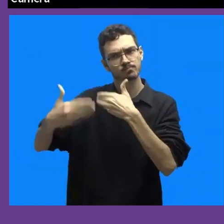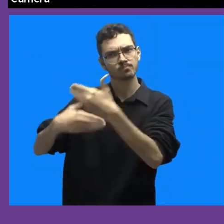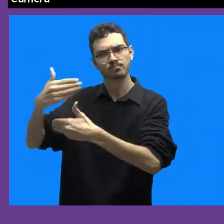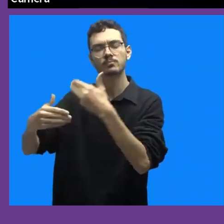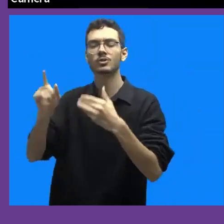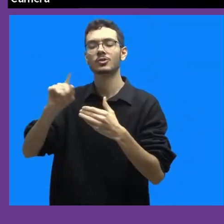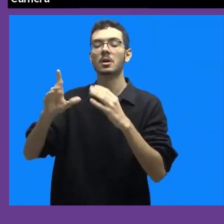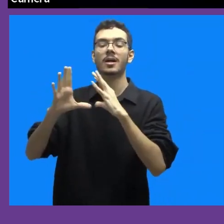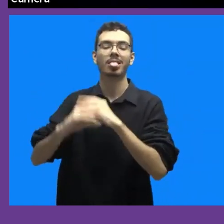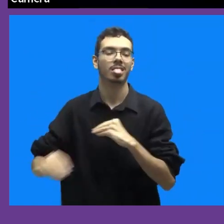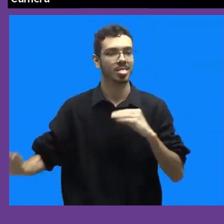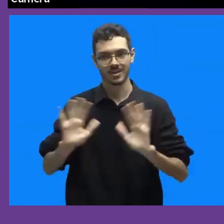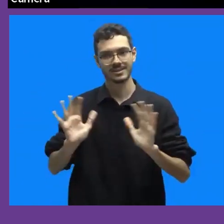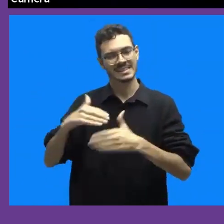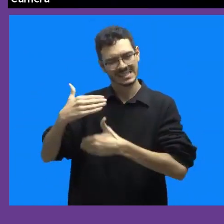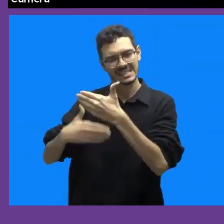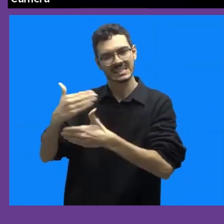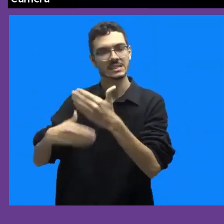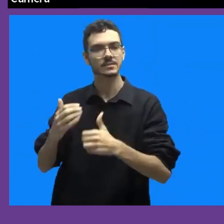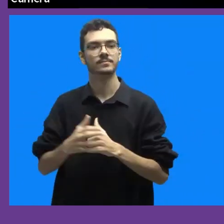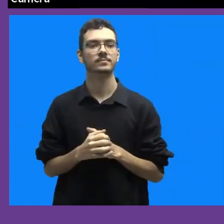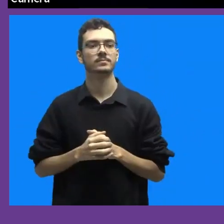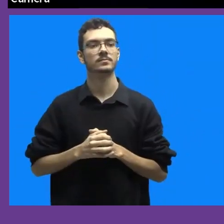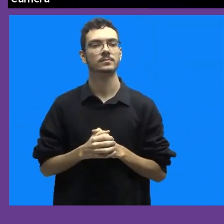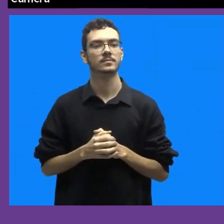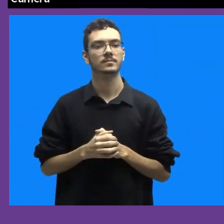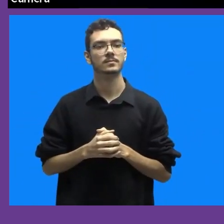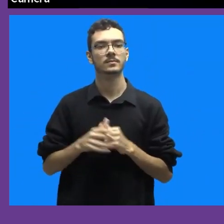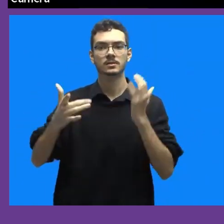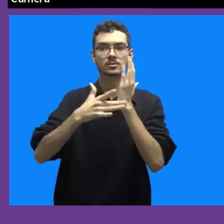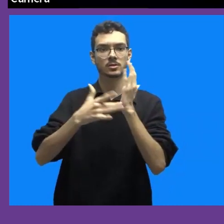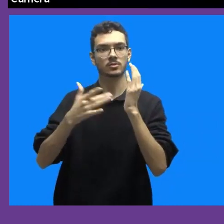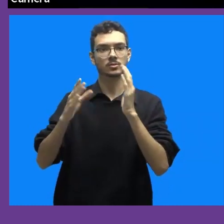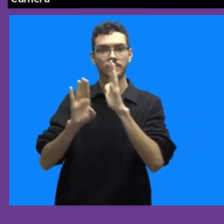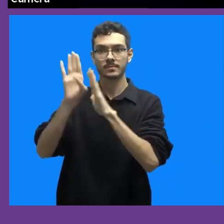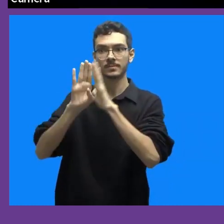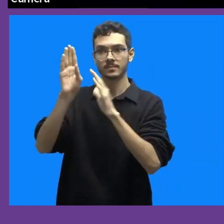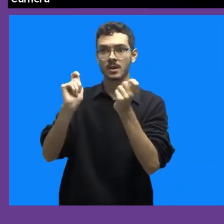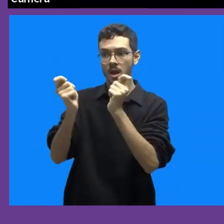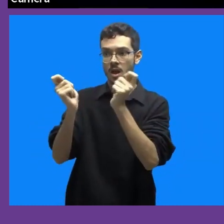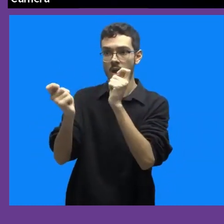accessibility efforts continue evolving to meet the changing needs of our students.